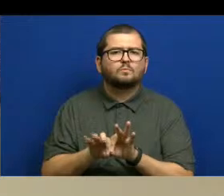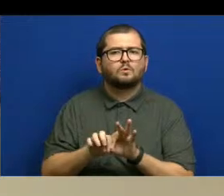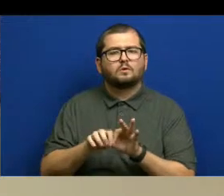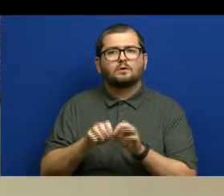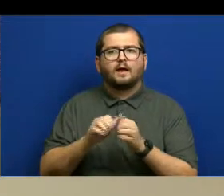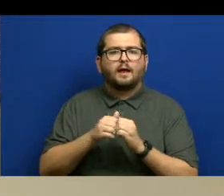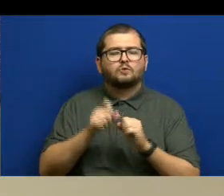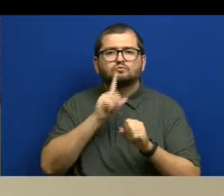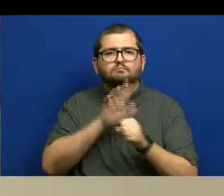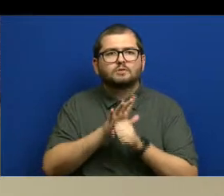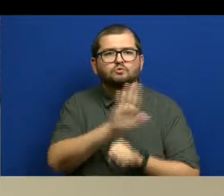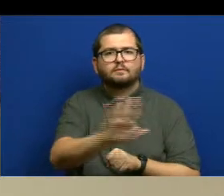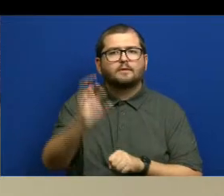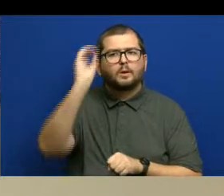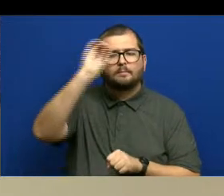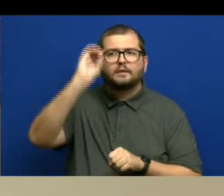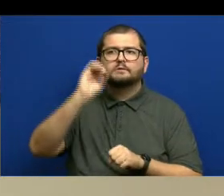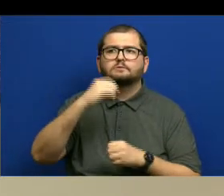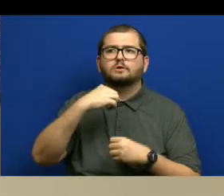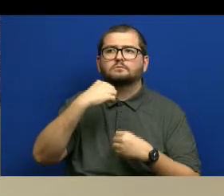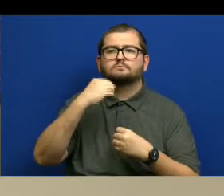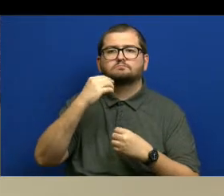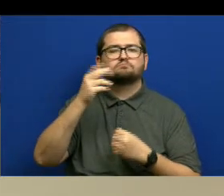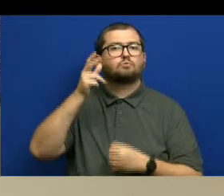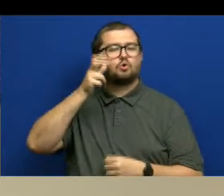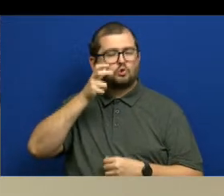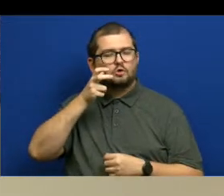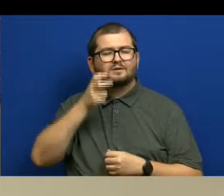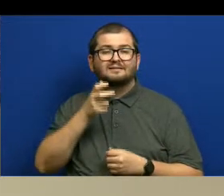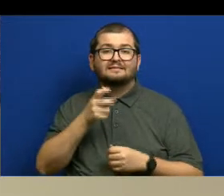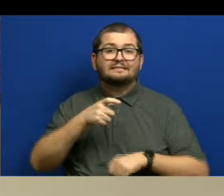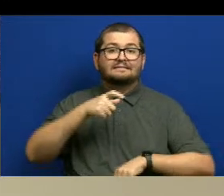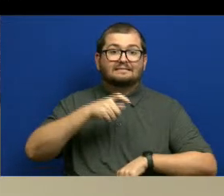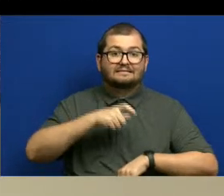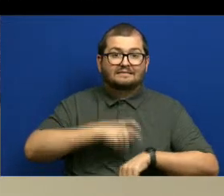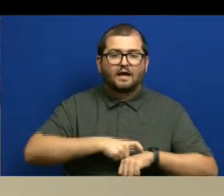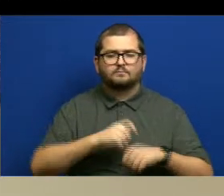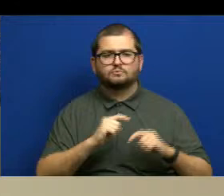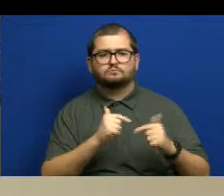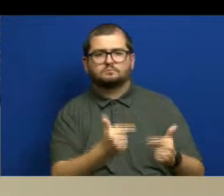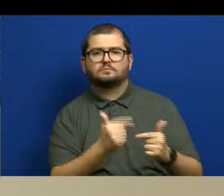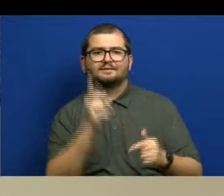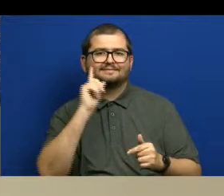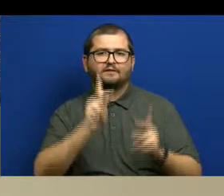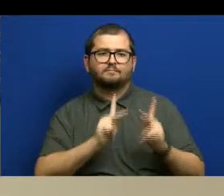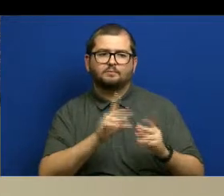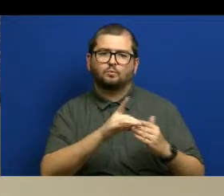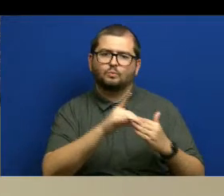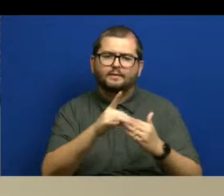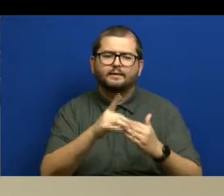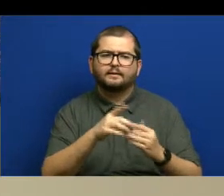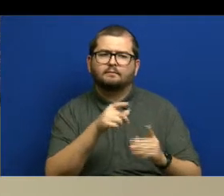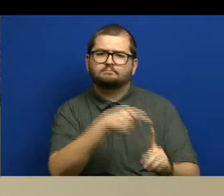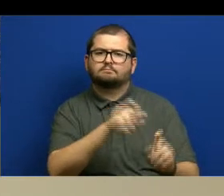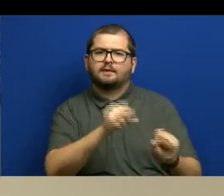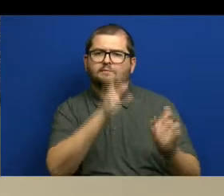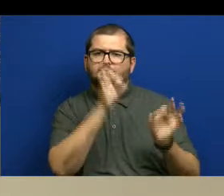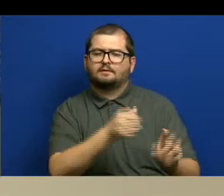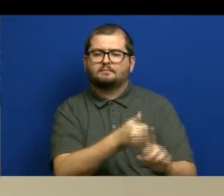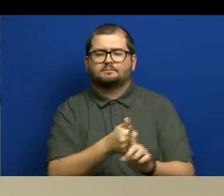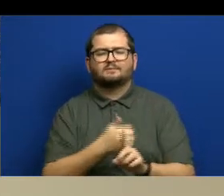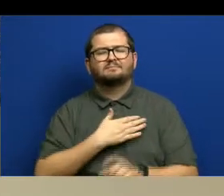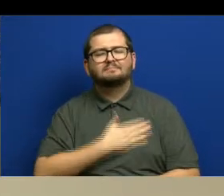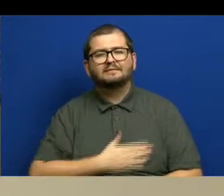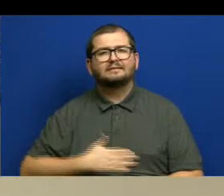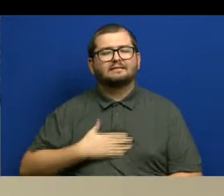of individuals who think they know what's best for them. It's time to allow deaf people the right to lead and make decisions for themselves. I implore you to